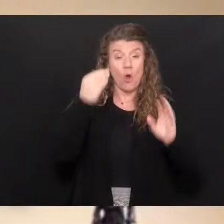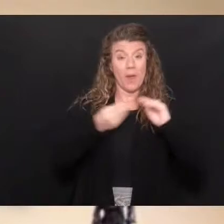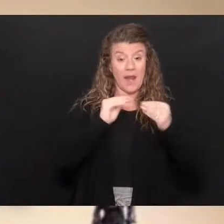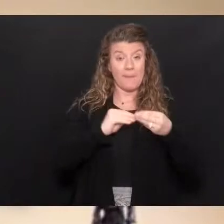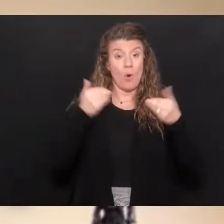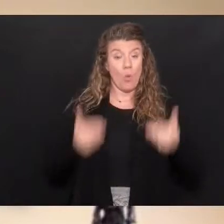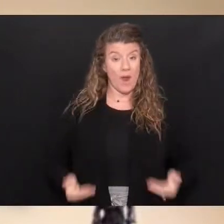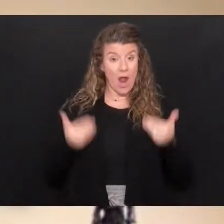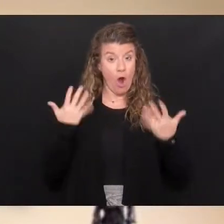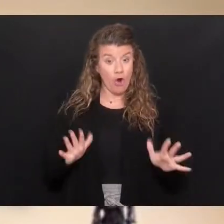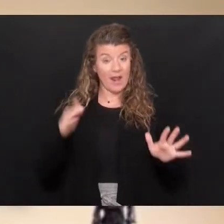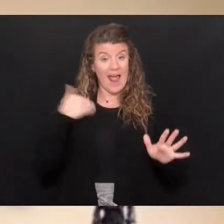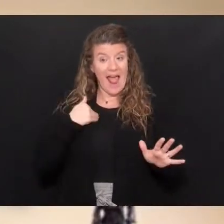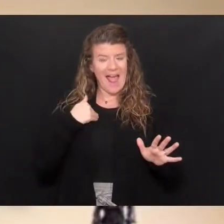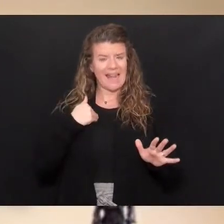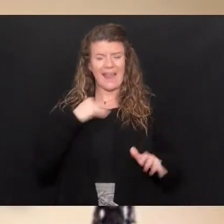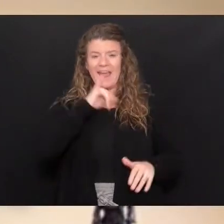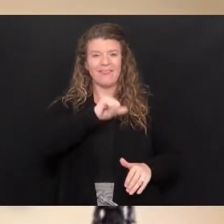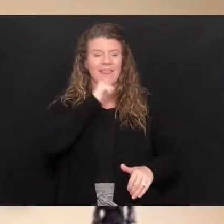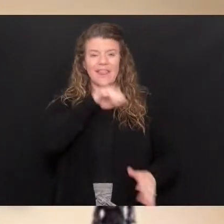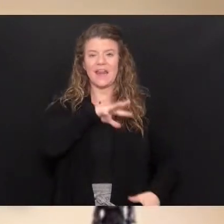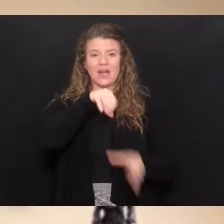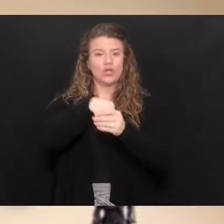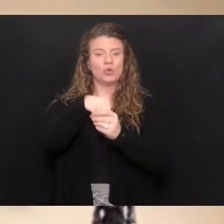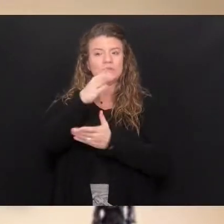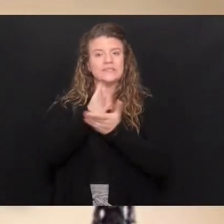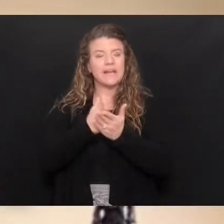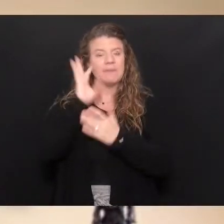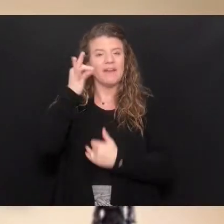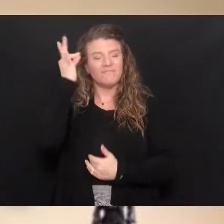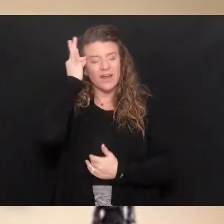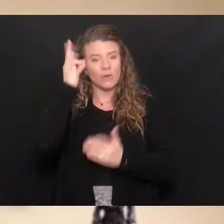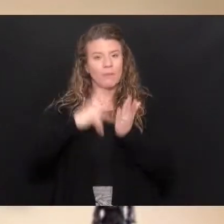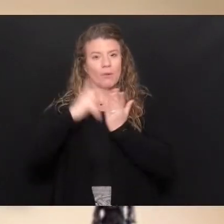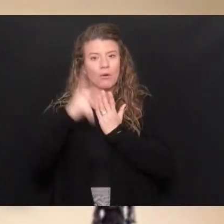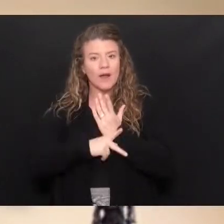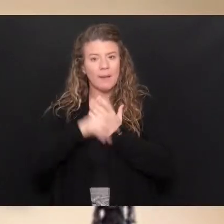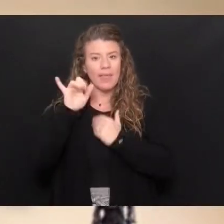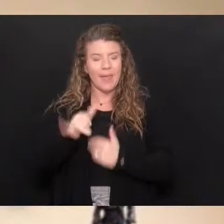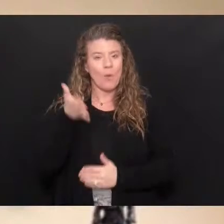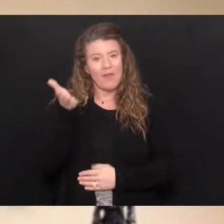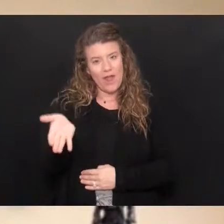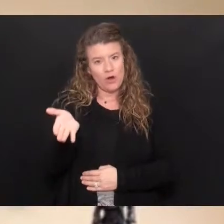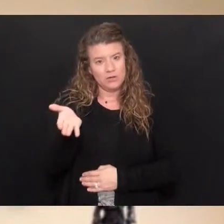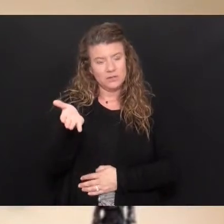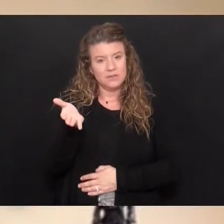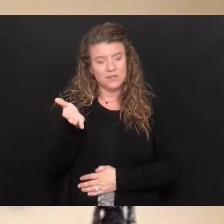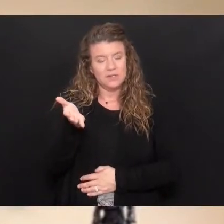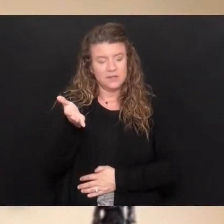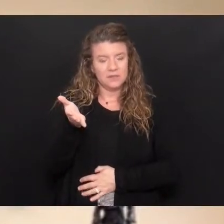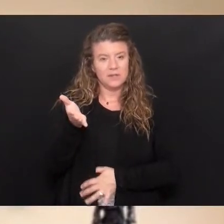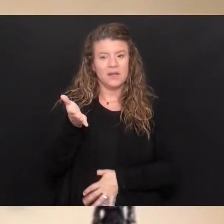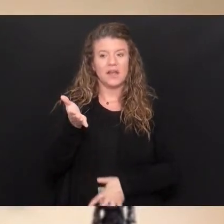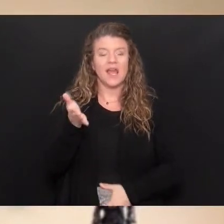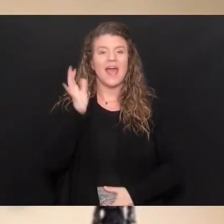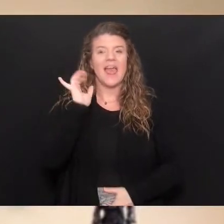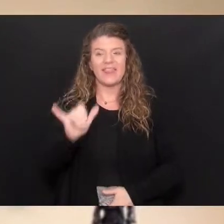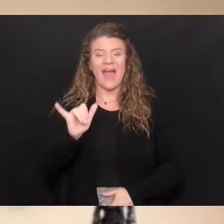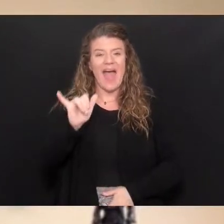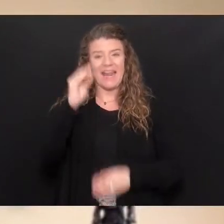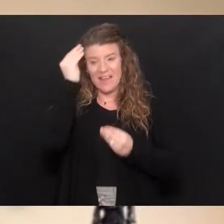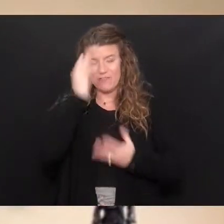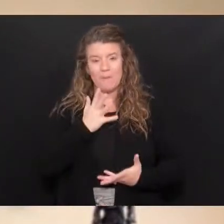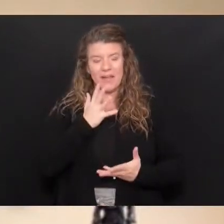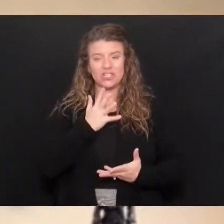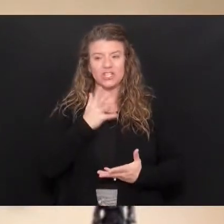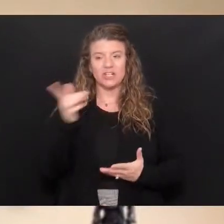have did not include some of the federal programs that were out there, and that data goes into